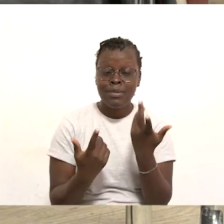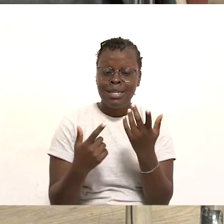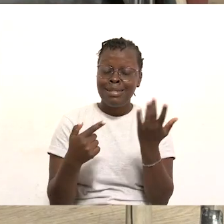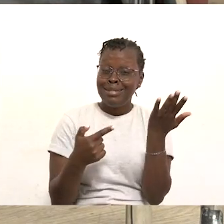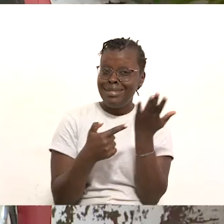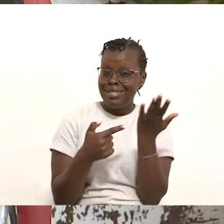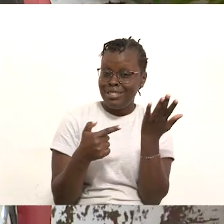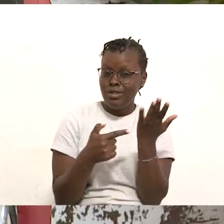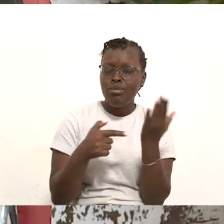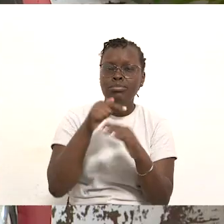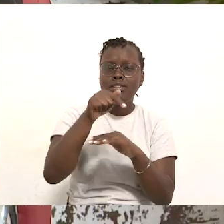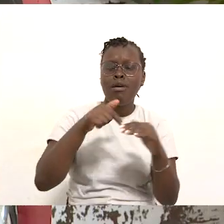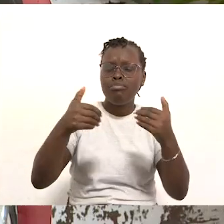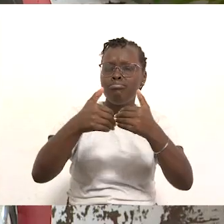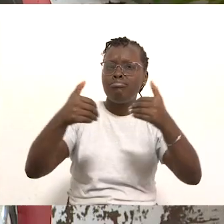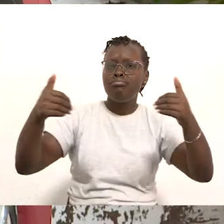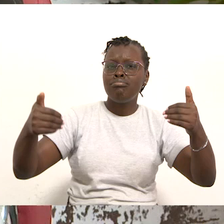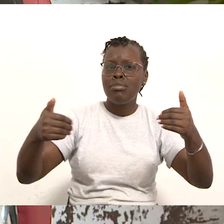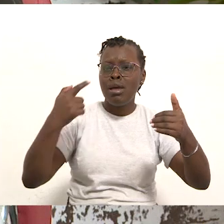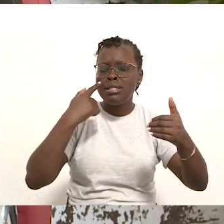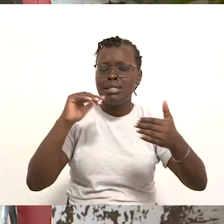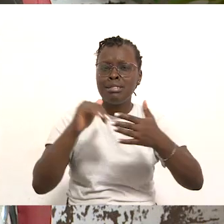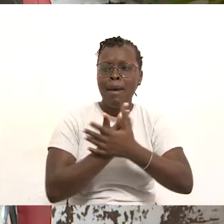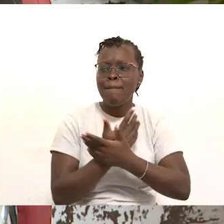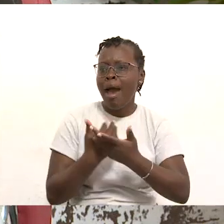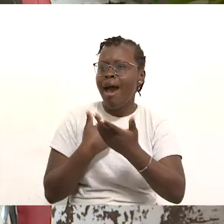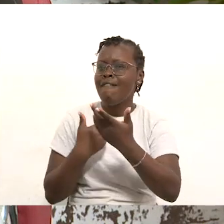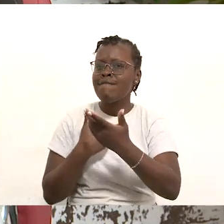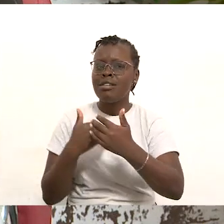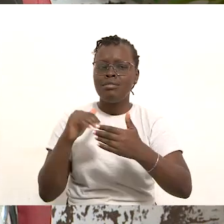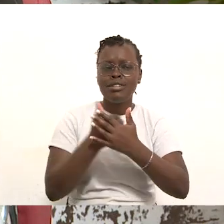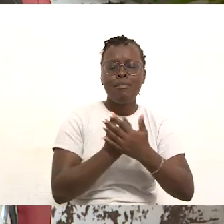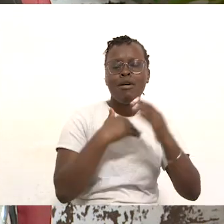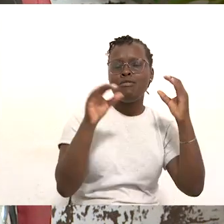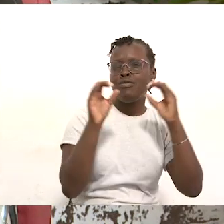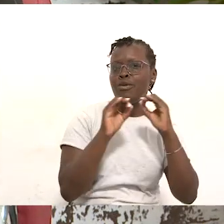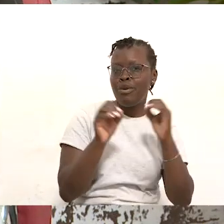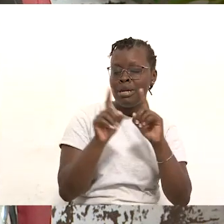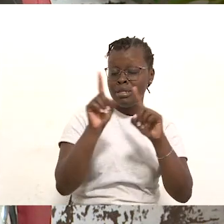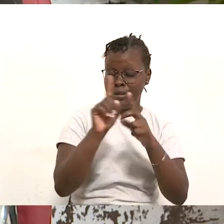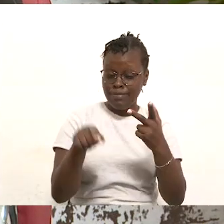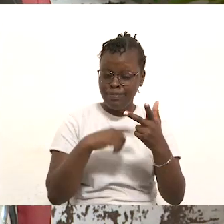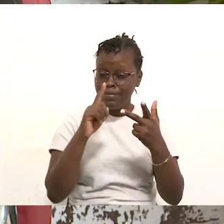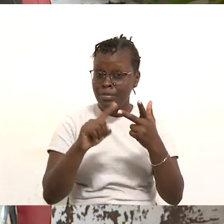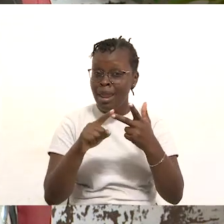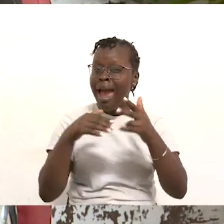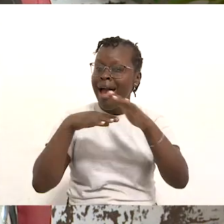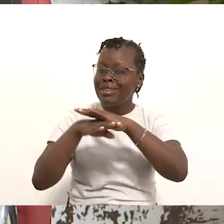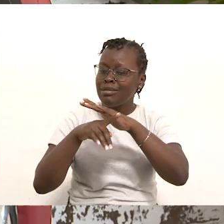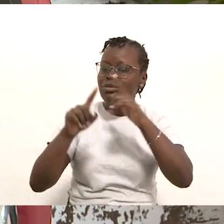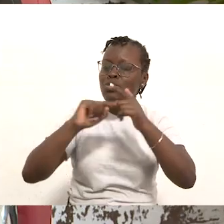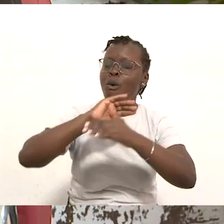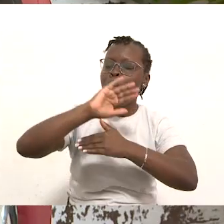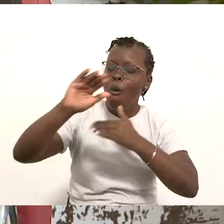the issues that education is facing in Kenya, and ensure that the benefits of technology in education are accessible to all